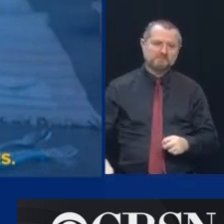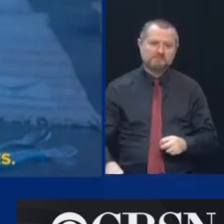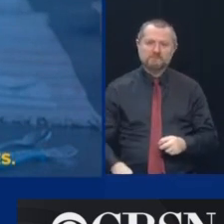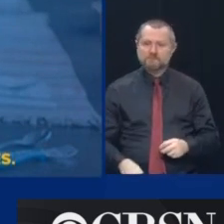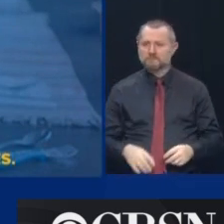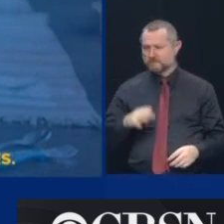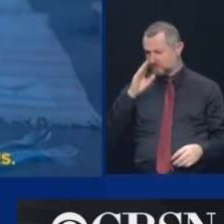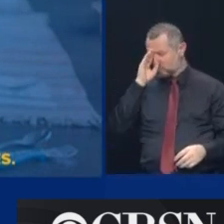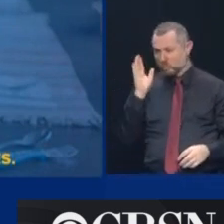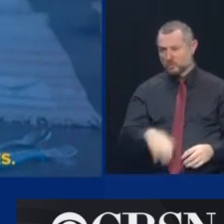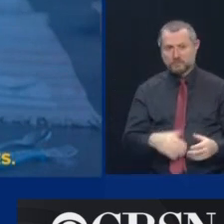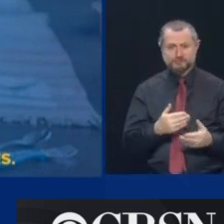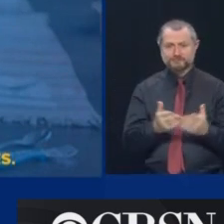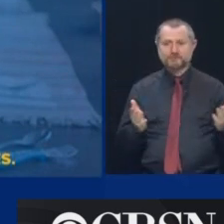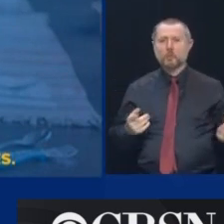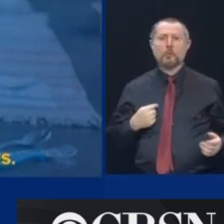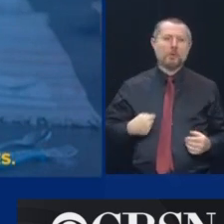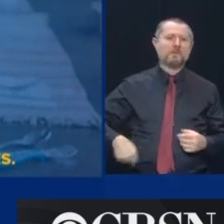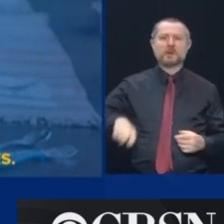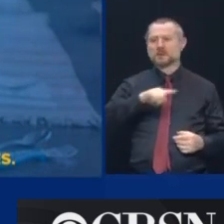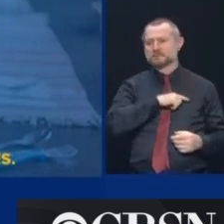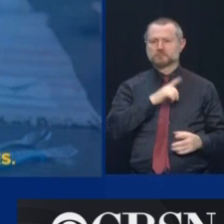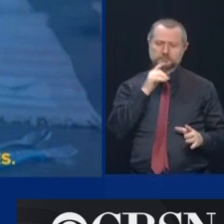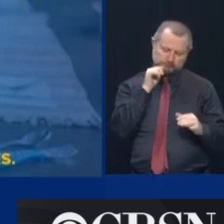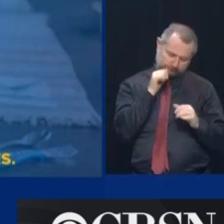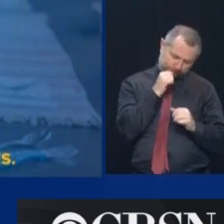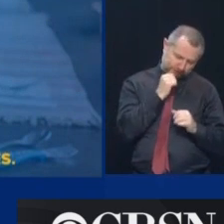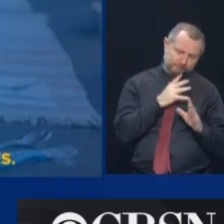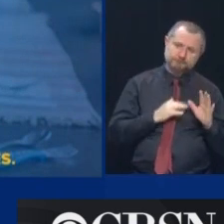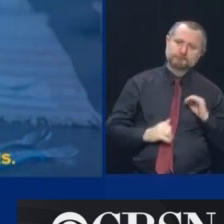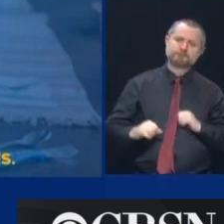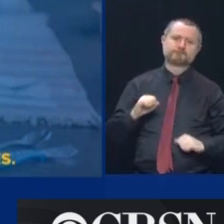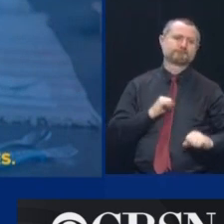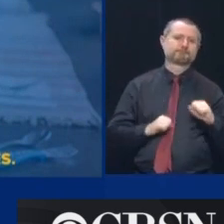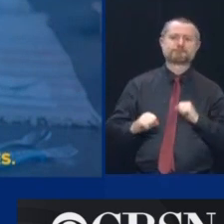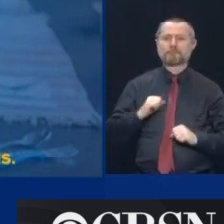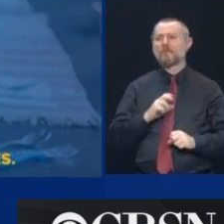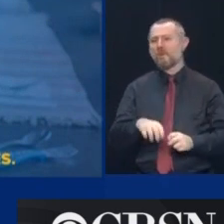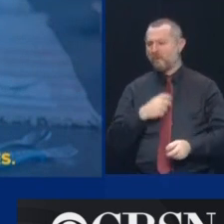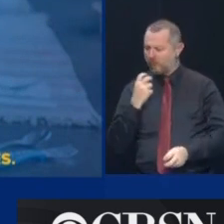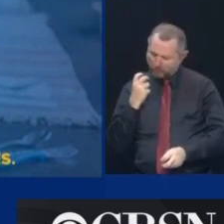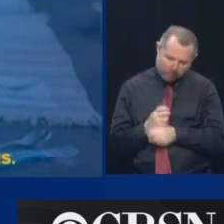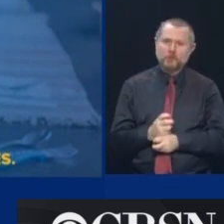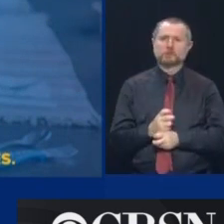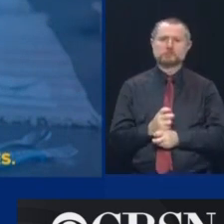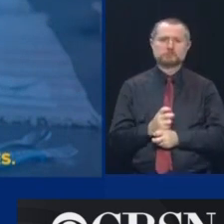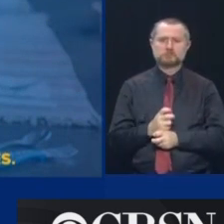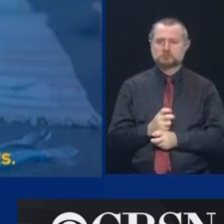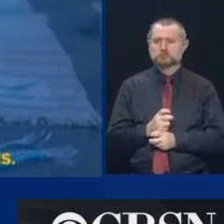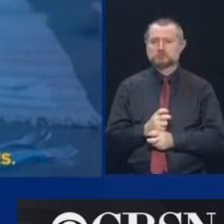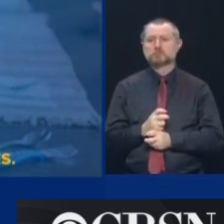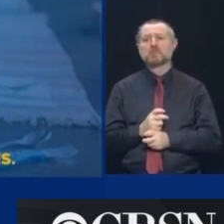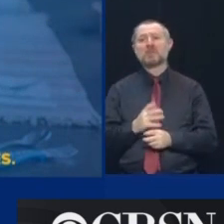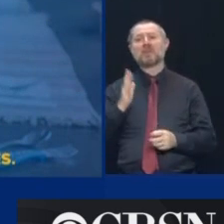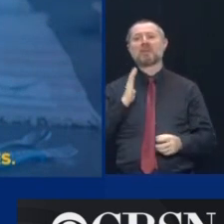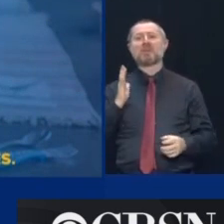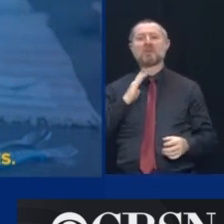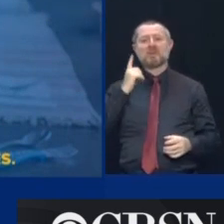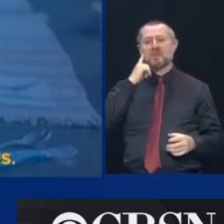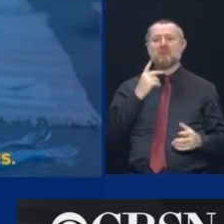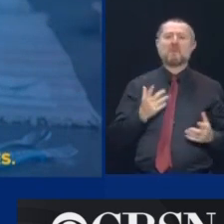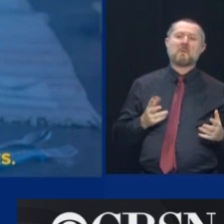we all live it. It's hard for all of us. It's hard for me. I had thought Thanksgiving was going to